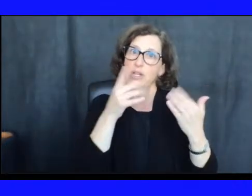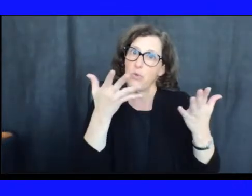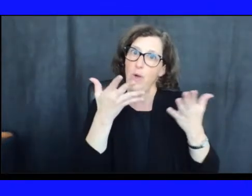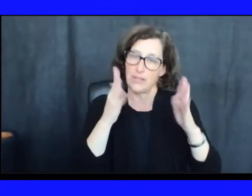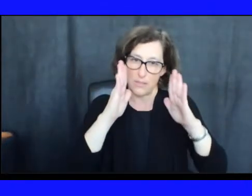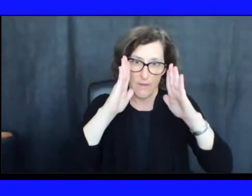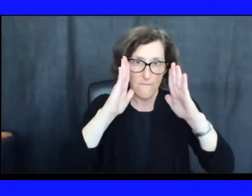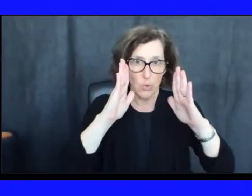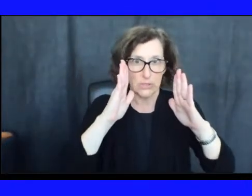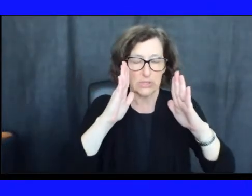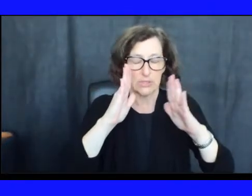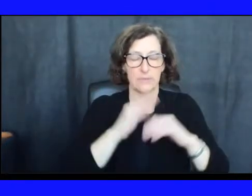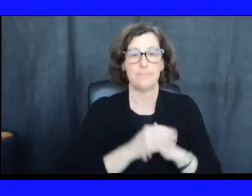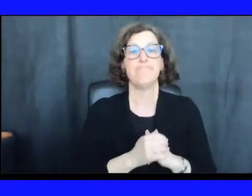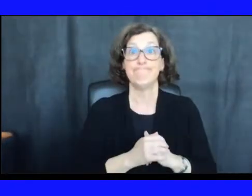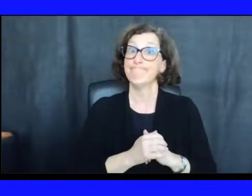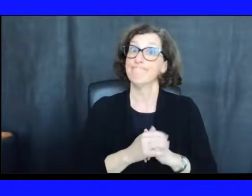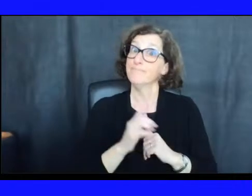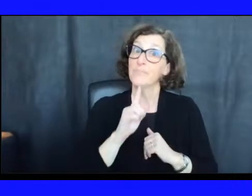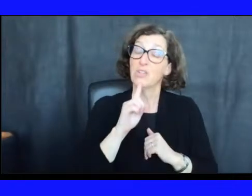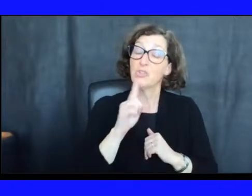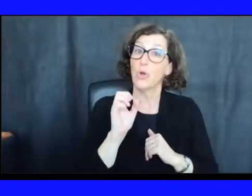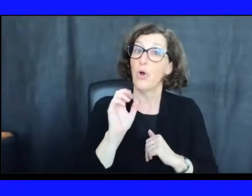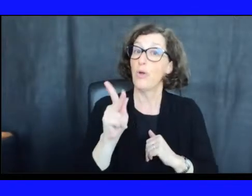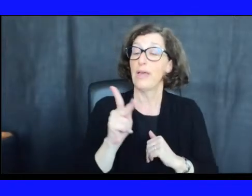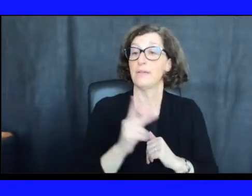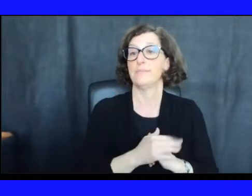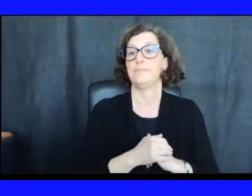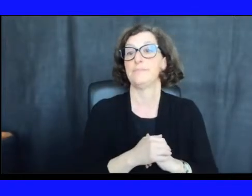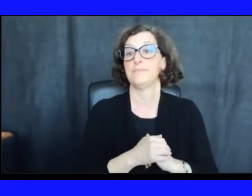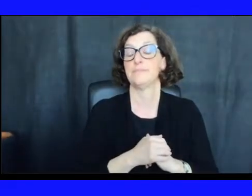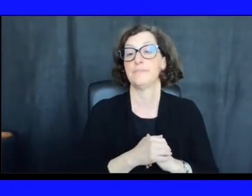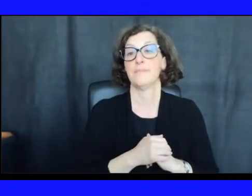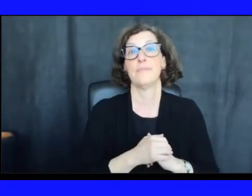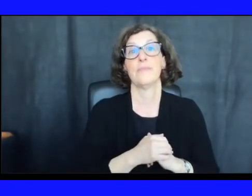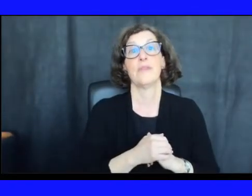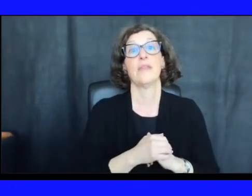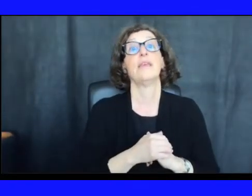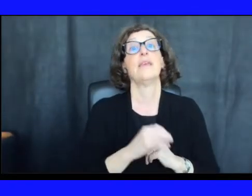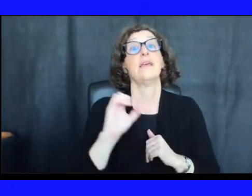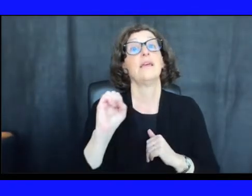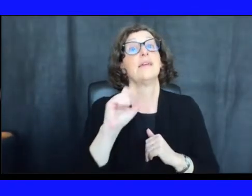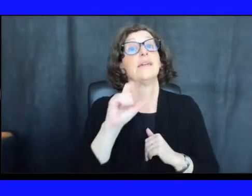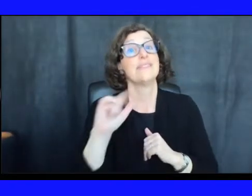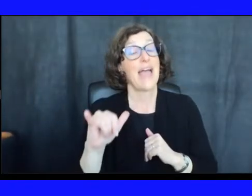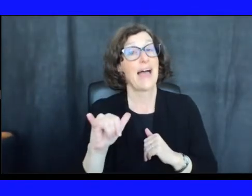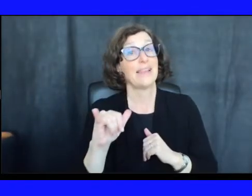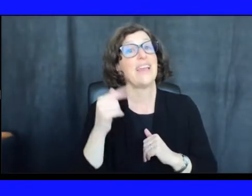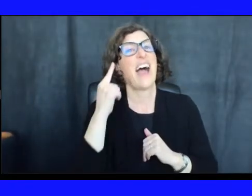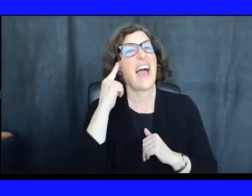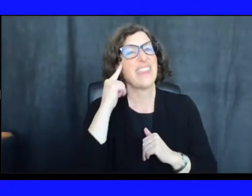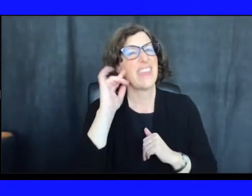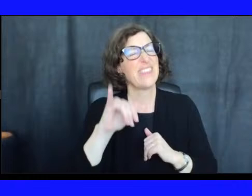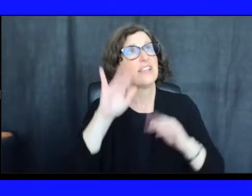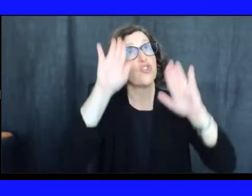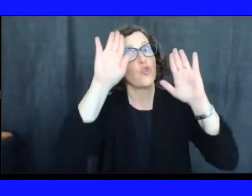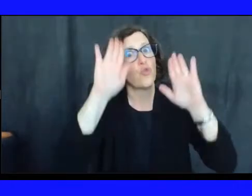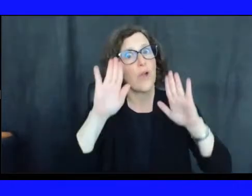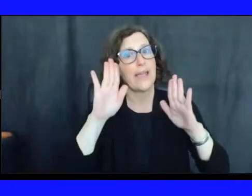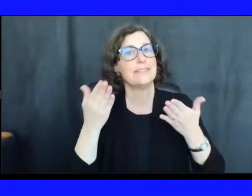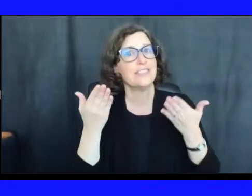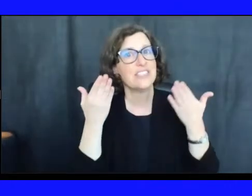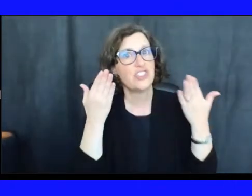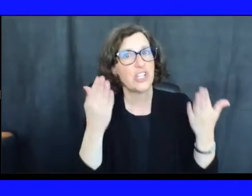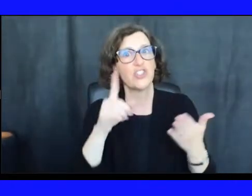another time what she thinks about it. Yeah. Okay, thank you. Any other questions, Sally? No, that was it. Thank you. Thank